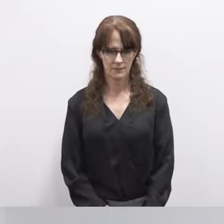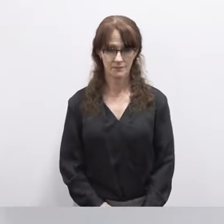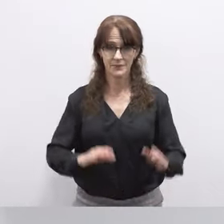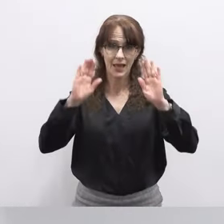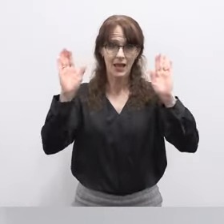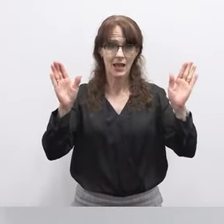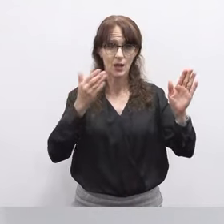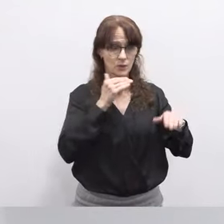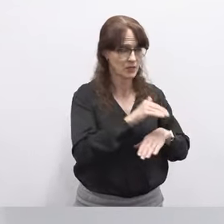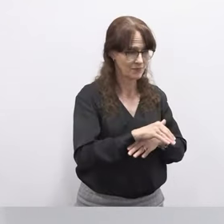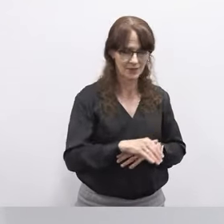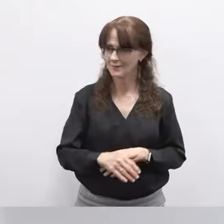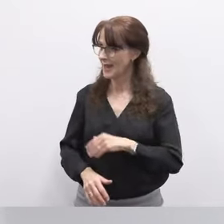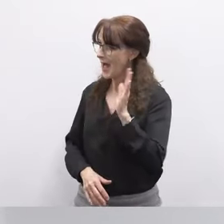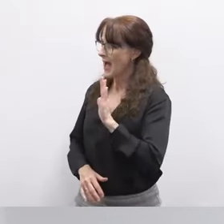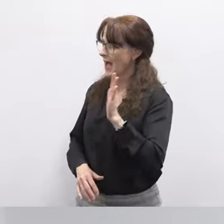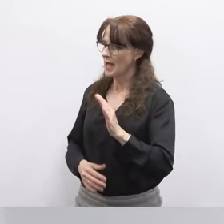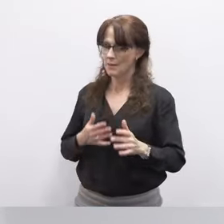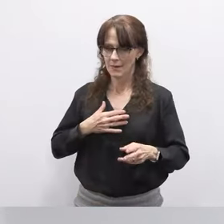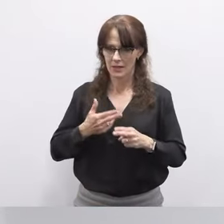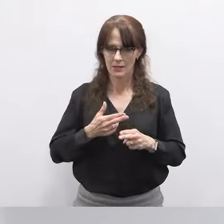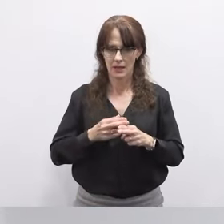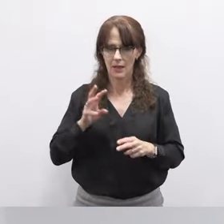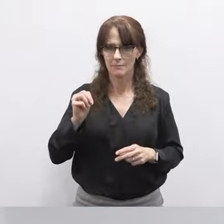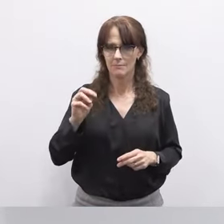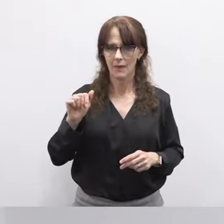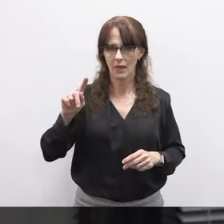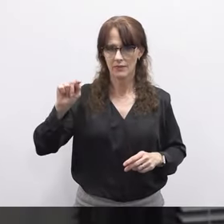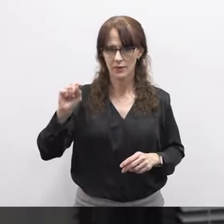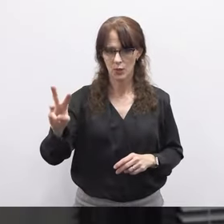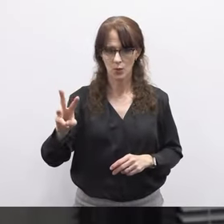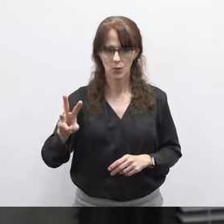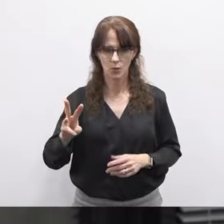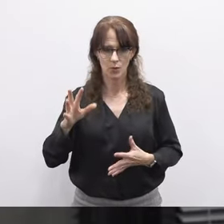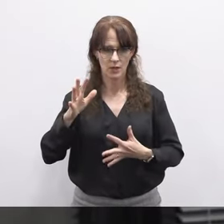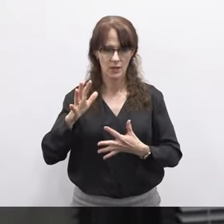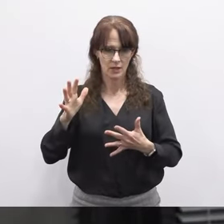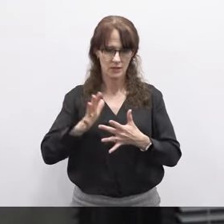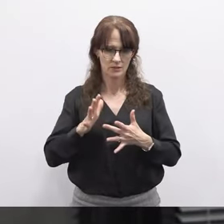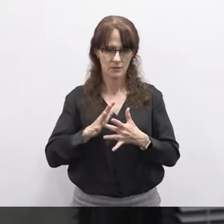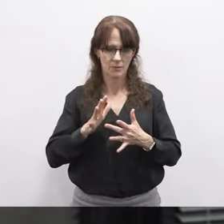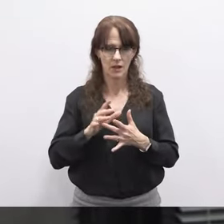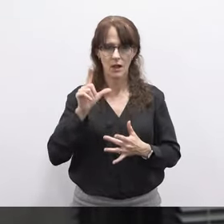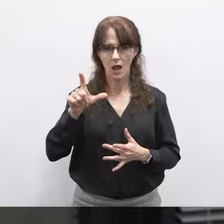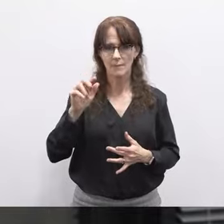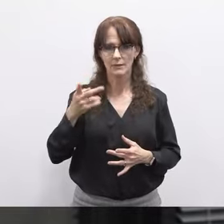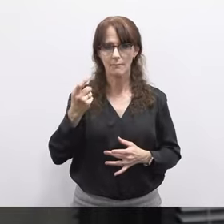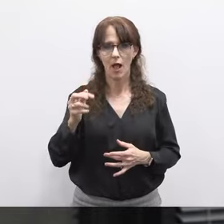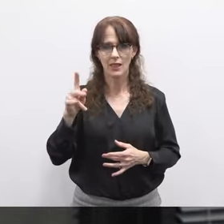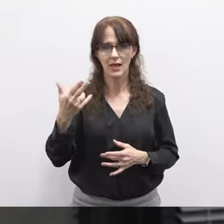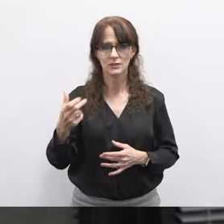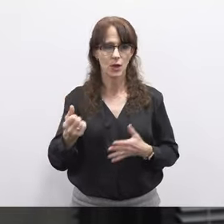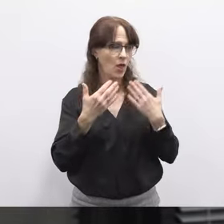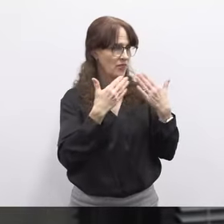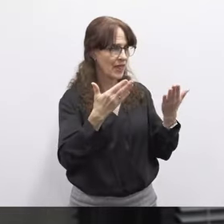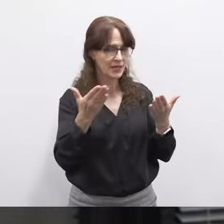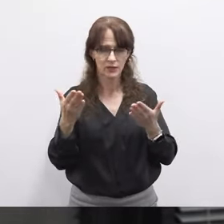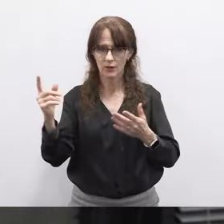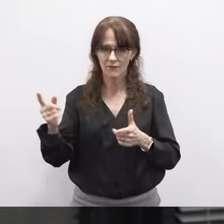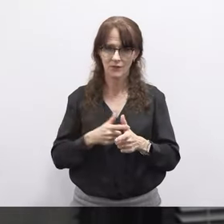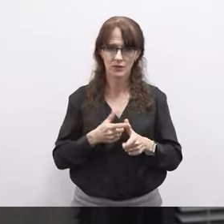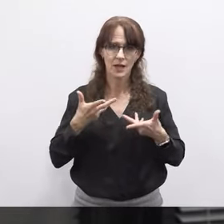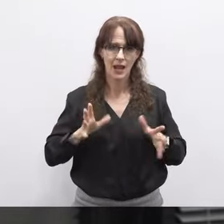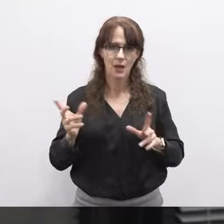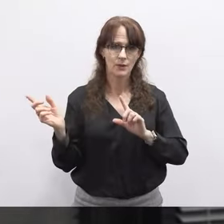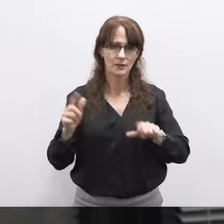Okay. Hi, good evening. Hi, my name is Matthew. I'm a sophomore at Long Beach Poly High School. I wanted to thank you all first for allowing